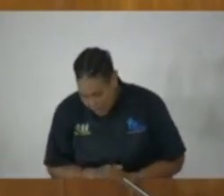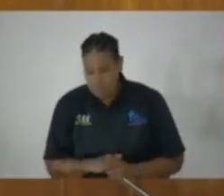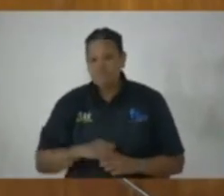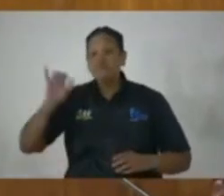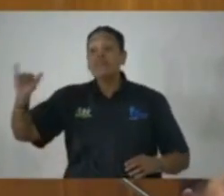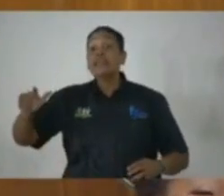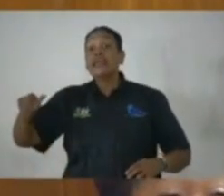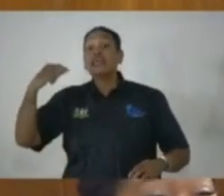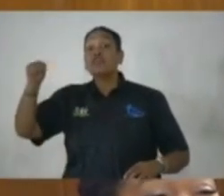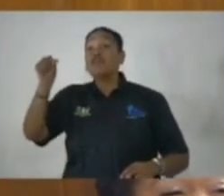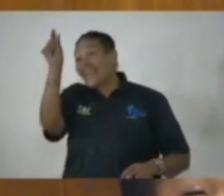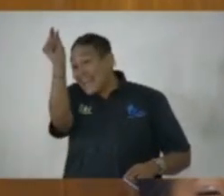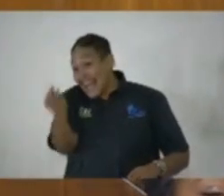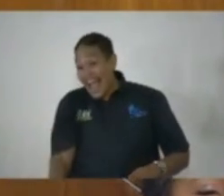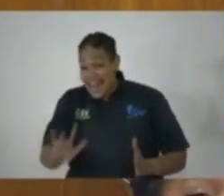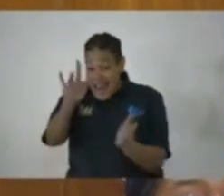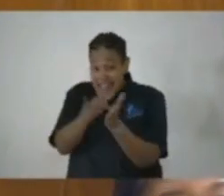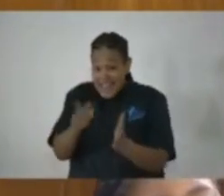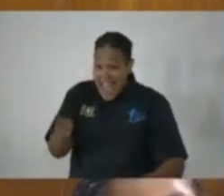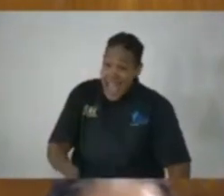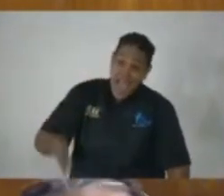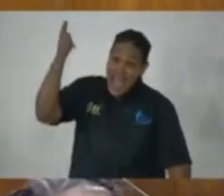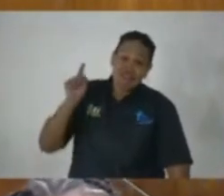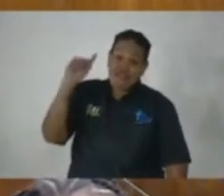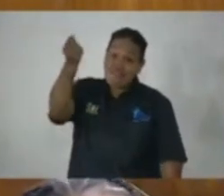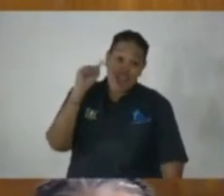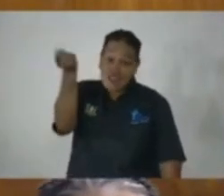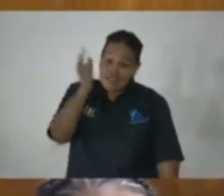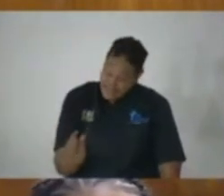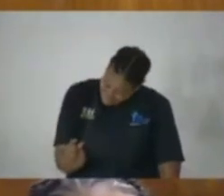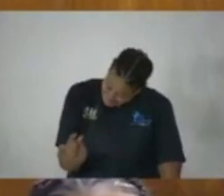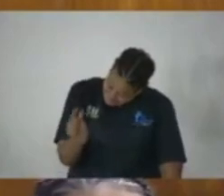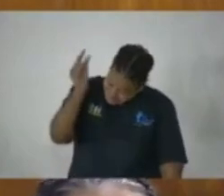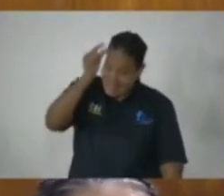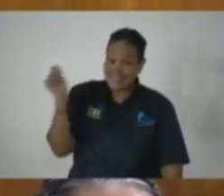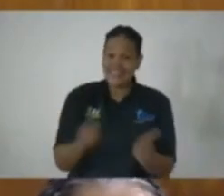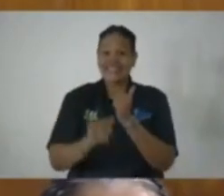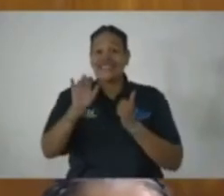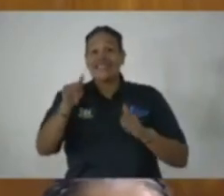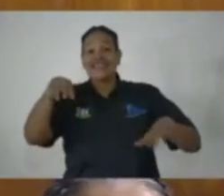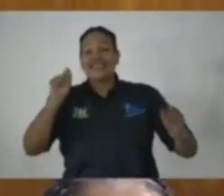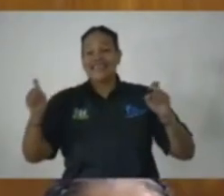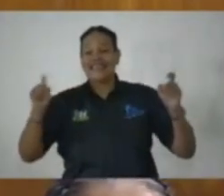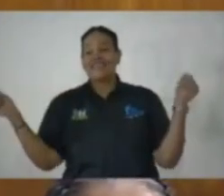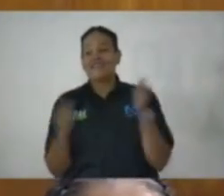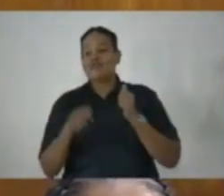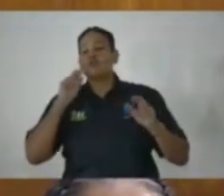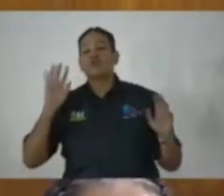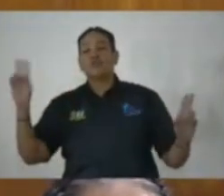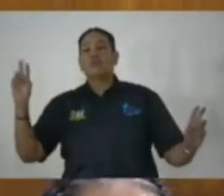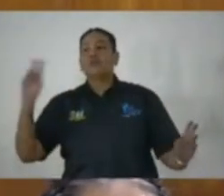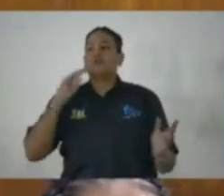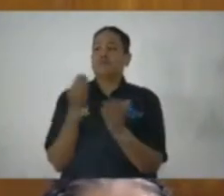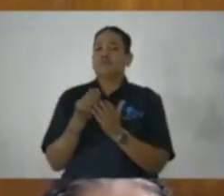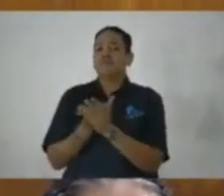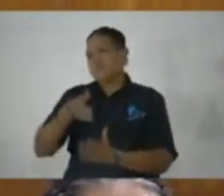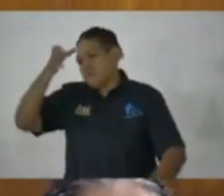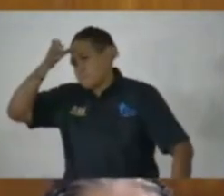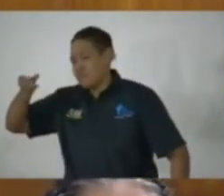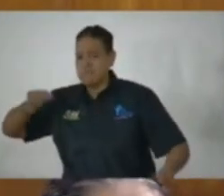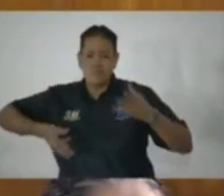That green line in the middle, the highest it has ever been, was under the Jamaican Labour Party, under the quote-unquote financial